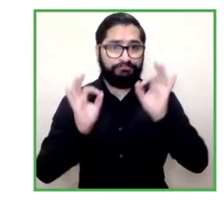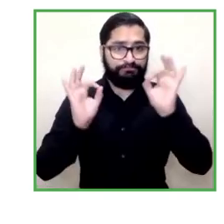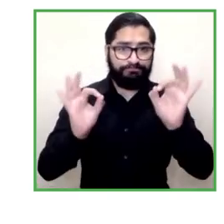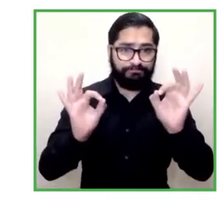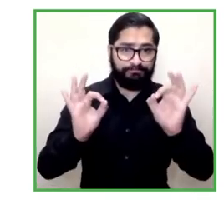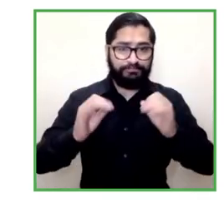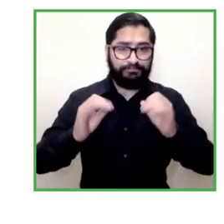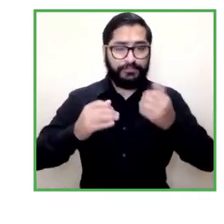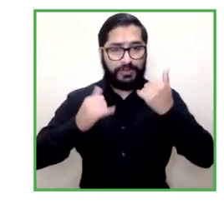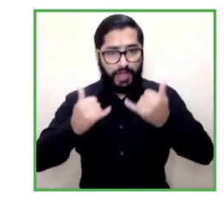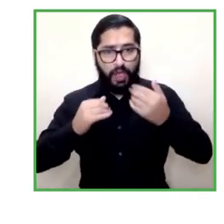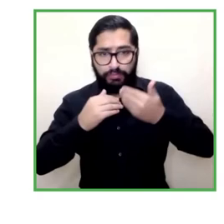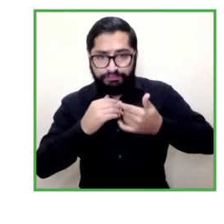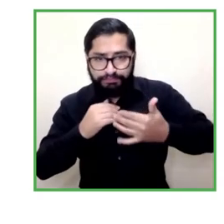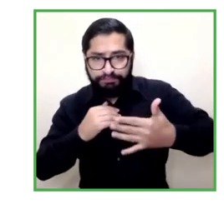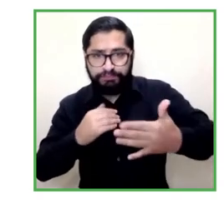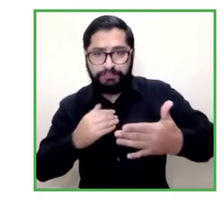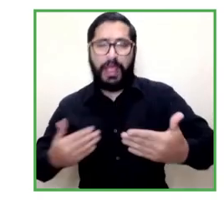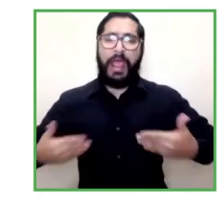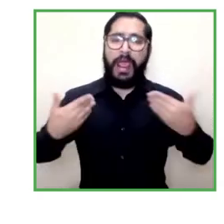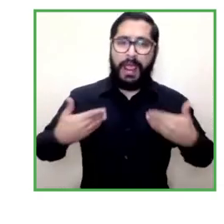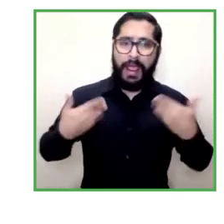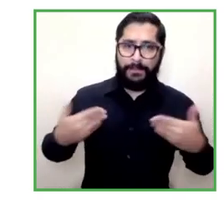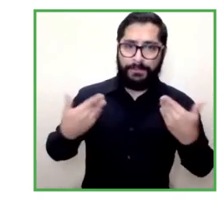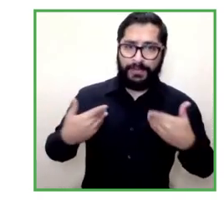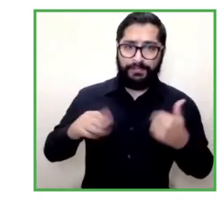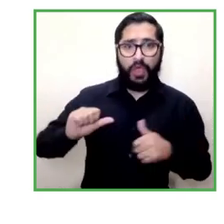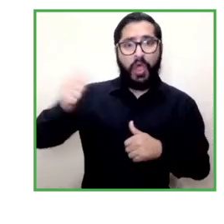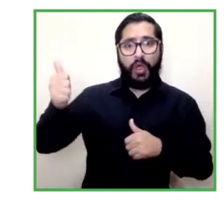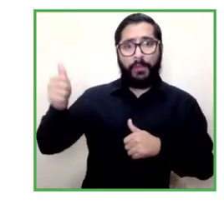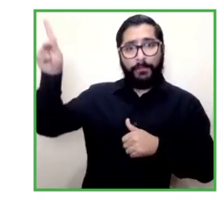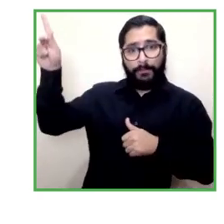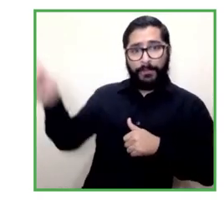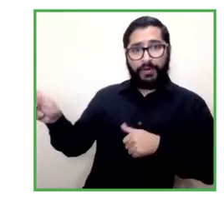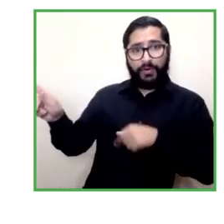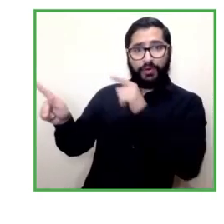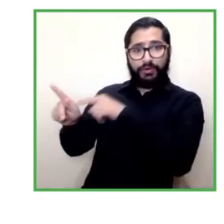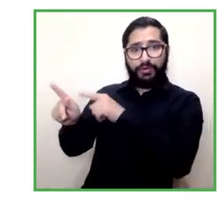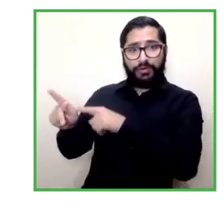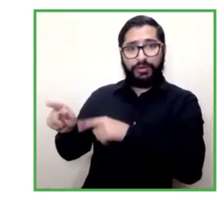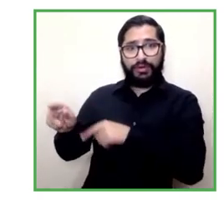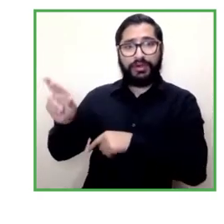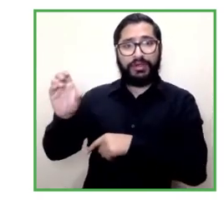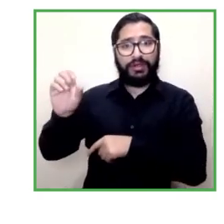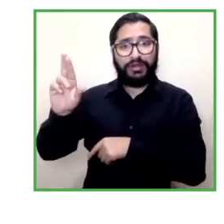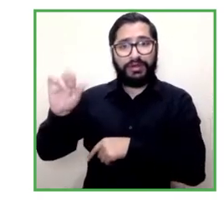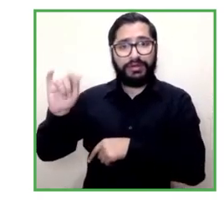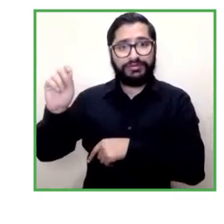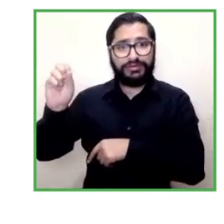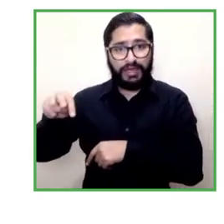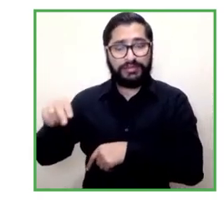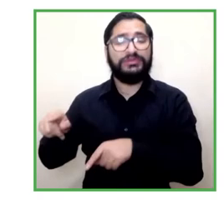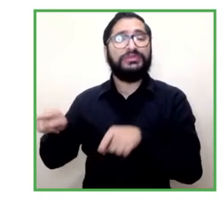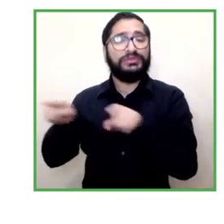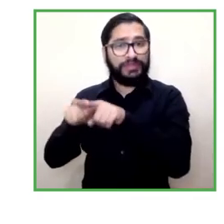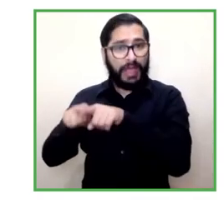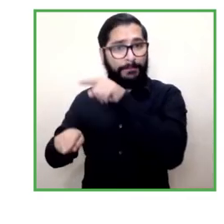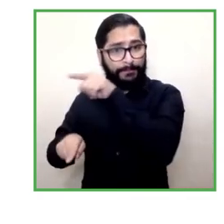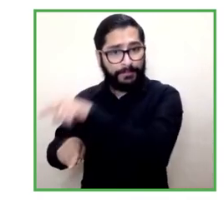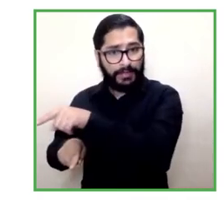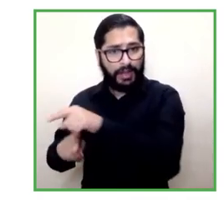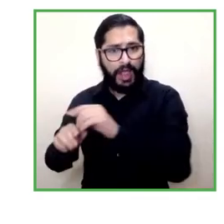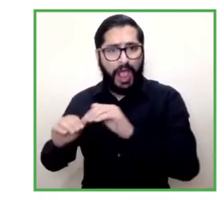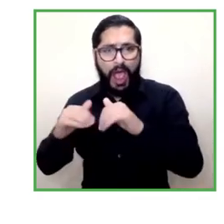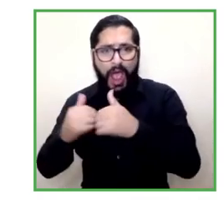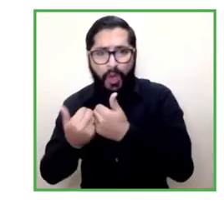this. I'm very glad. And now we can go to Ersin, so he can tell us about his challenges, how it's been